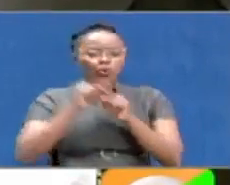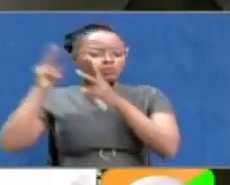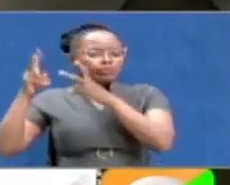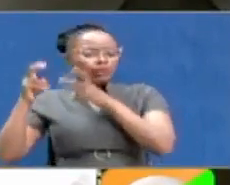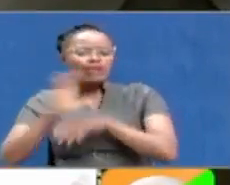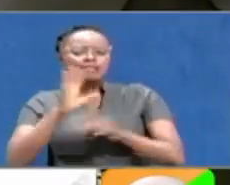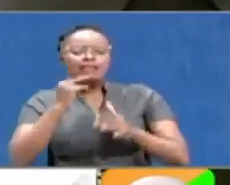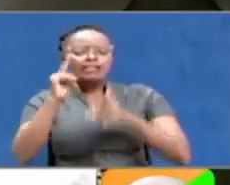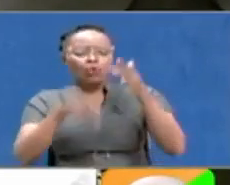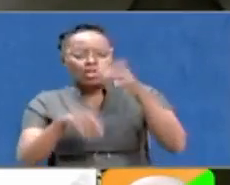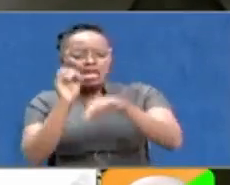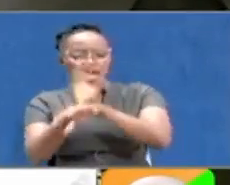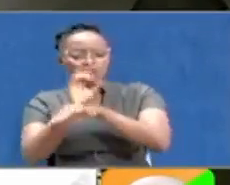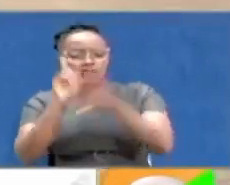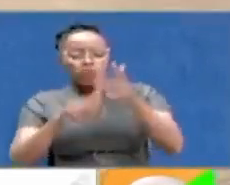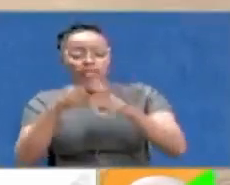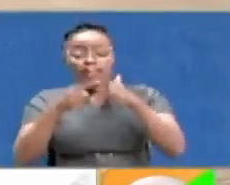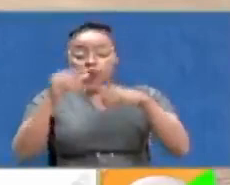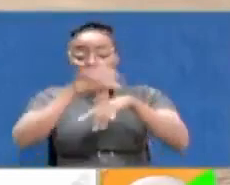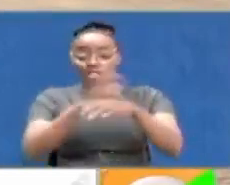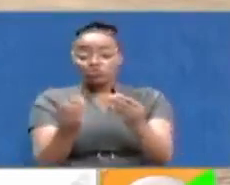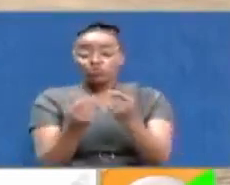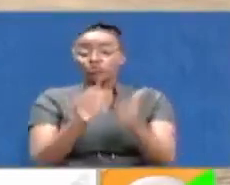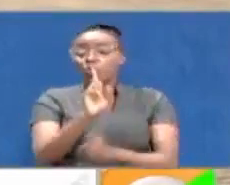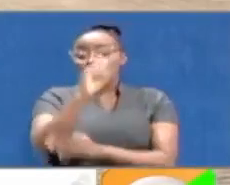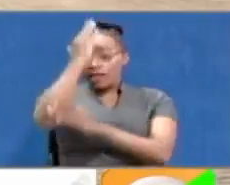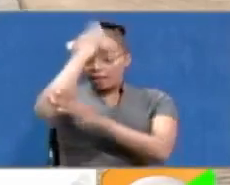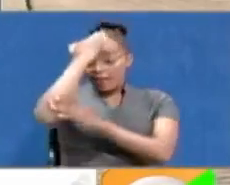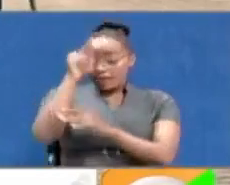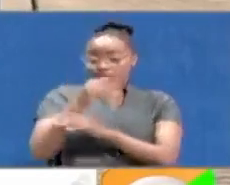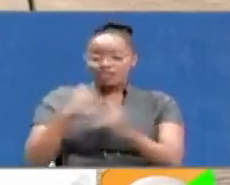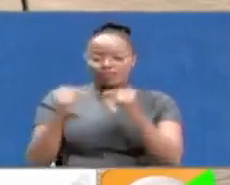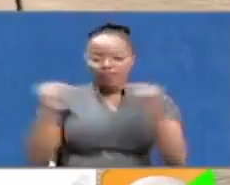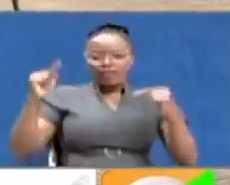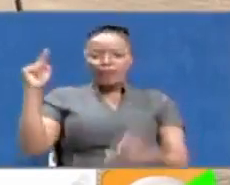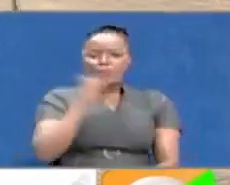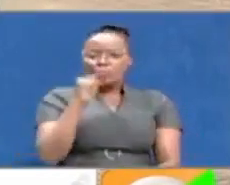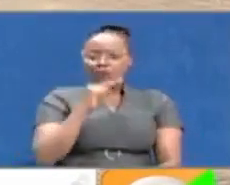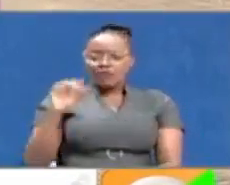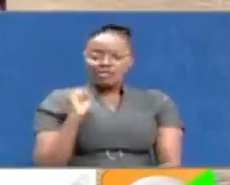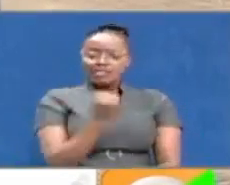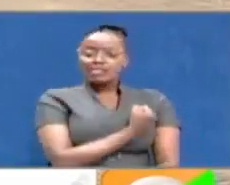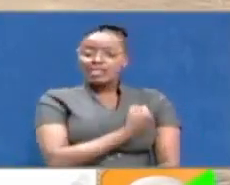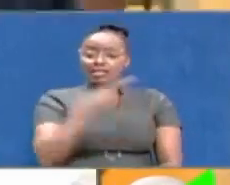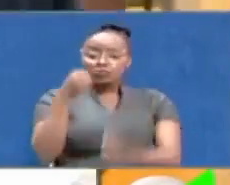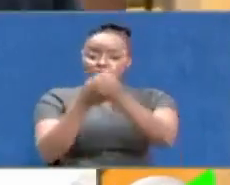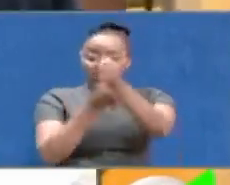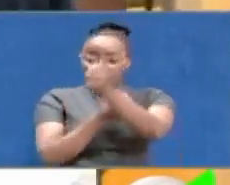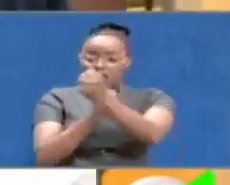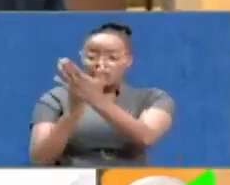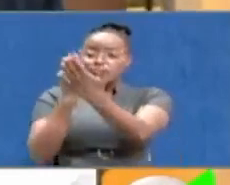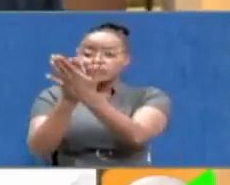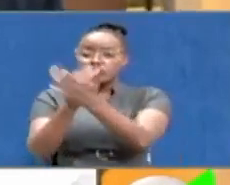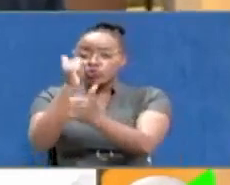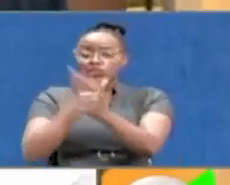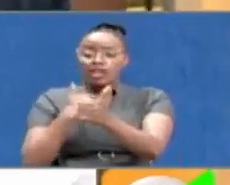the speaker will say, and let's find a solution on Monday. Hata hivyo, pendekezo hilo limepata upinzani, huku maseneta wanaounga mkono mfumo